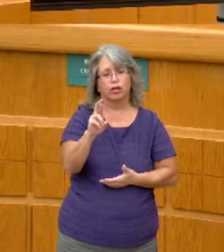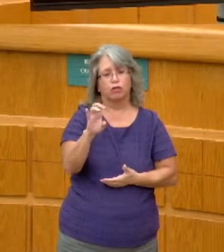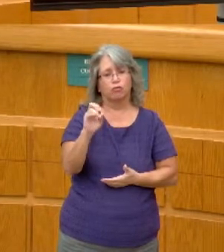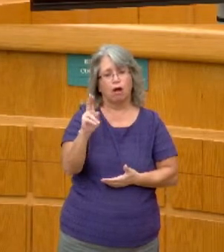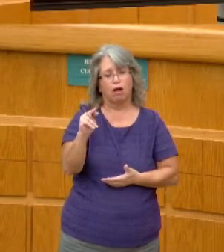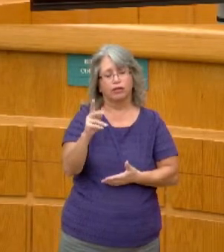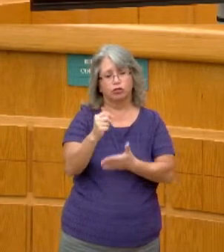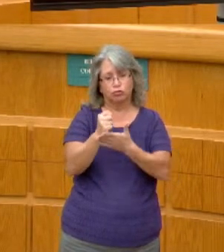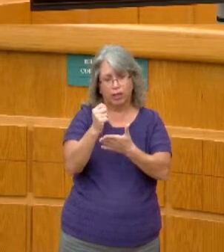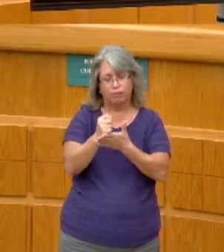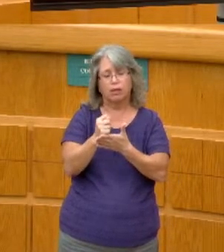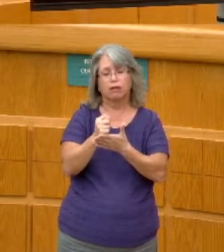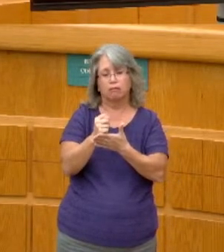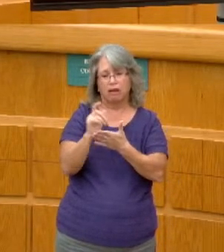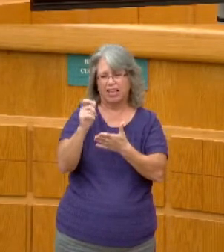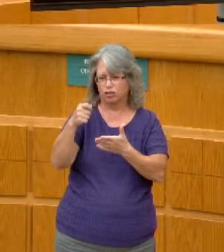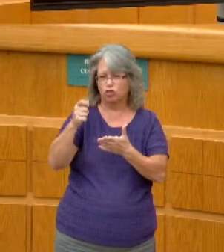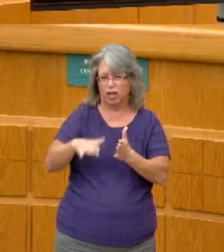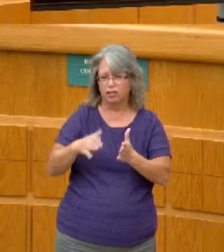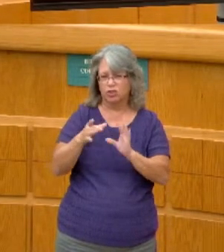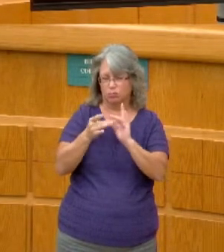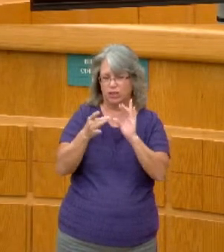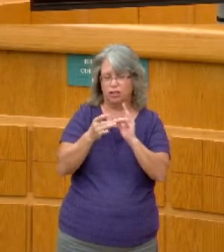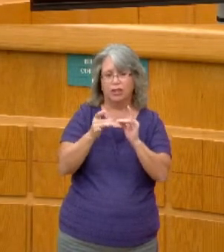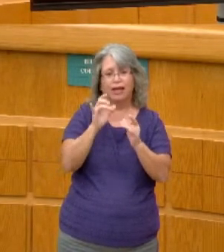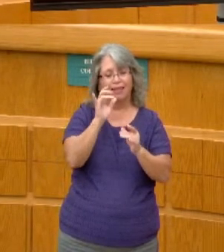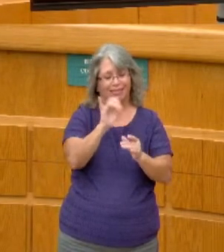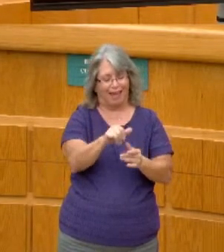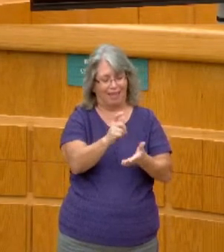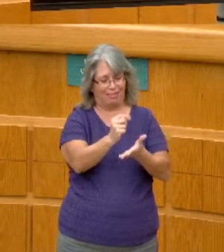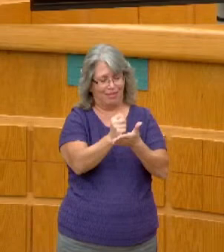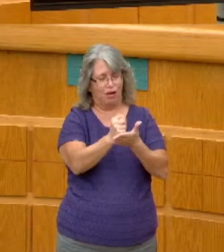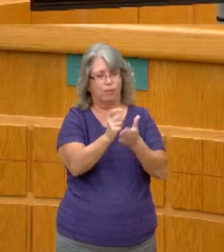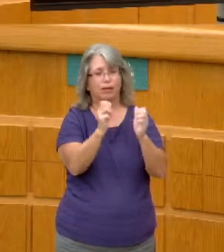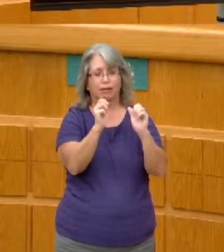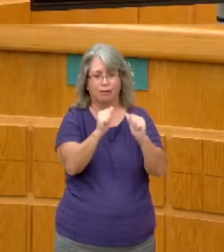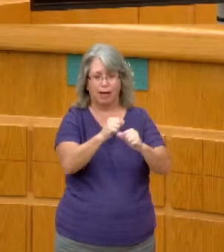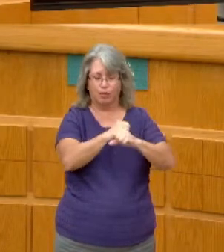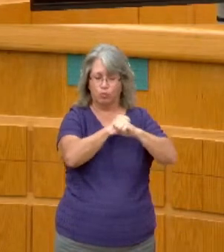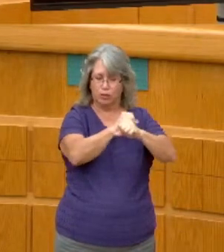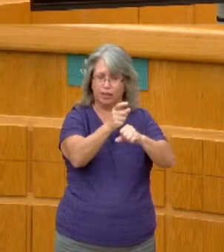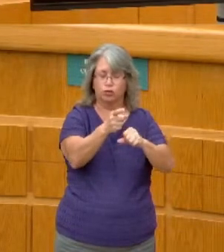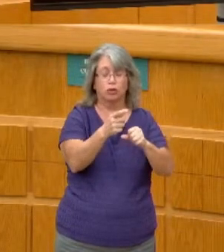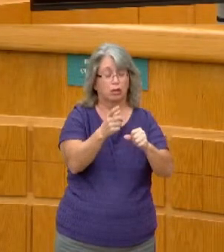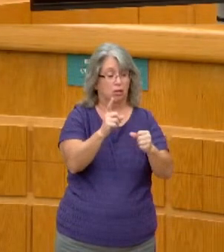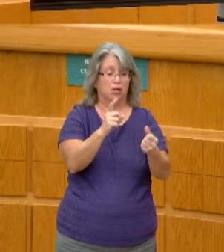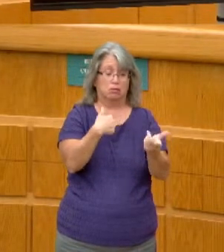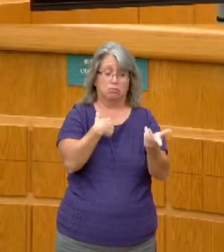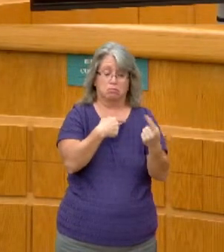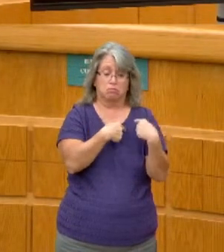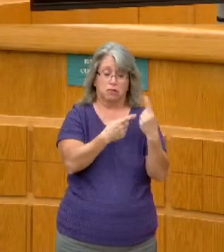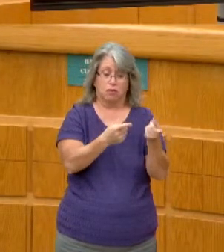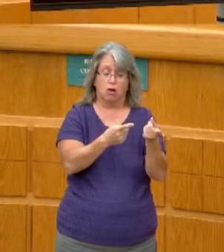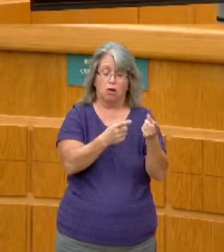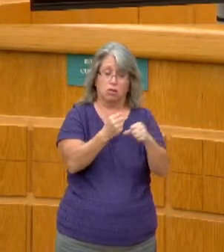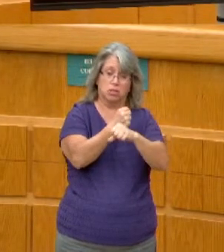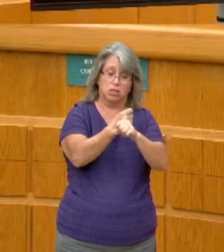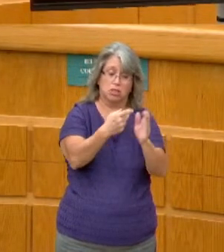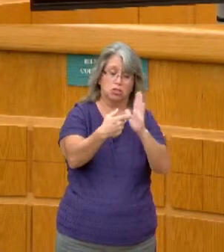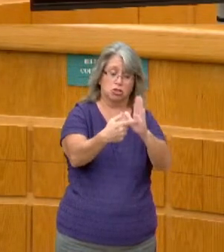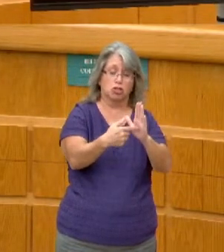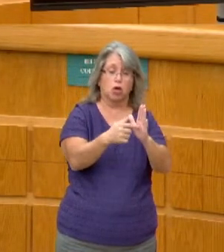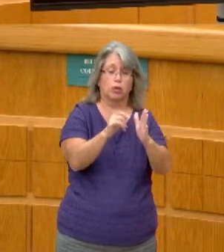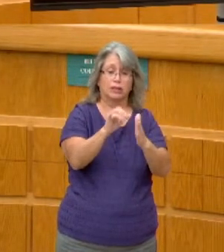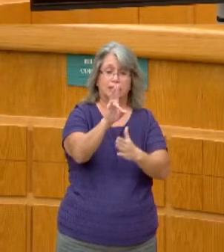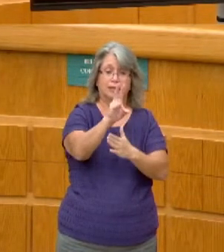positives. Regeneron's therapy, again, can protect you, and it's shown to have 70% effective at avoiding